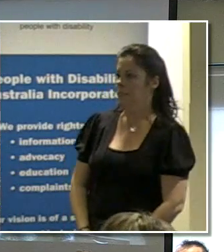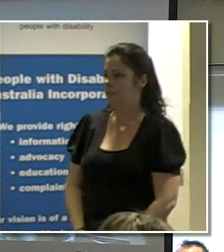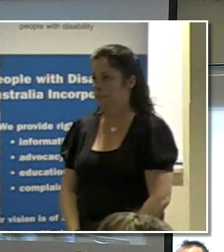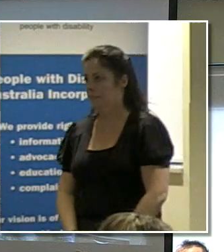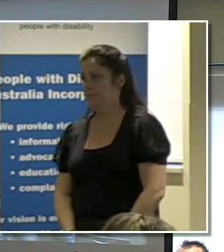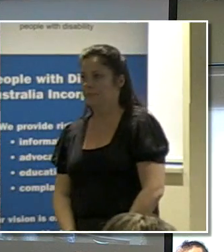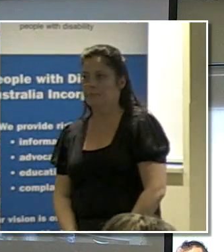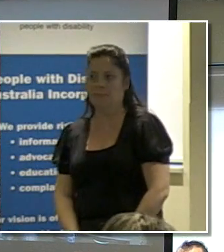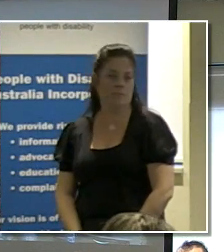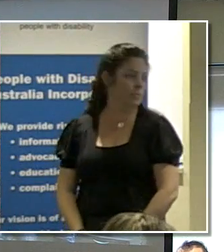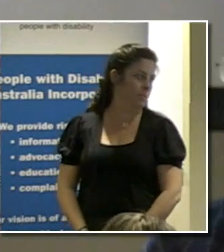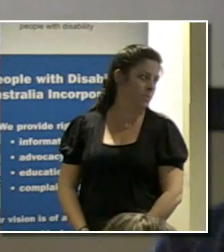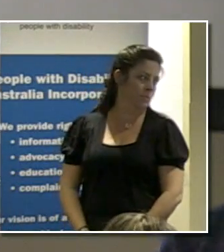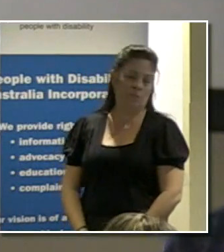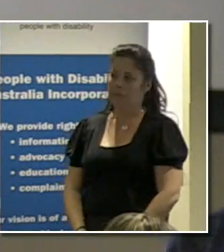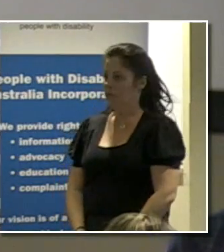Thank you.